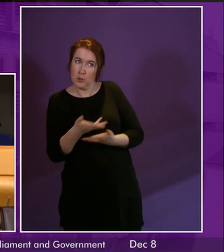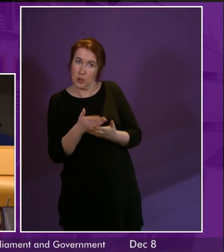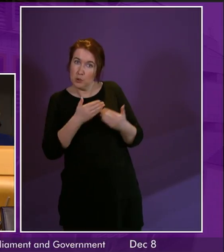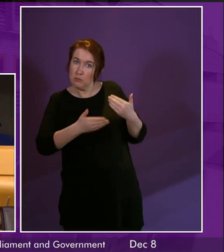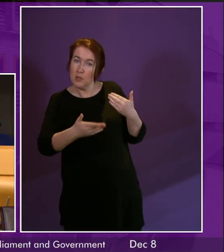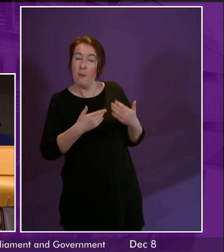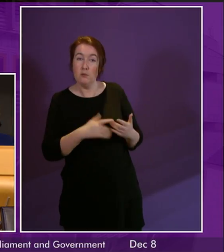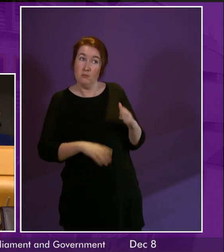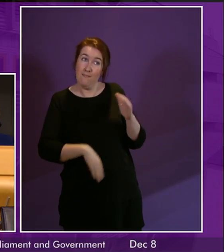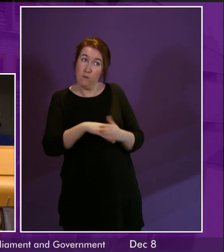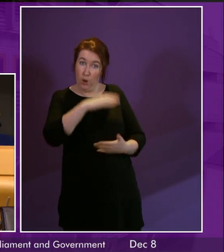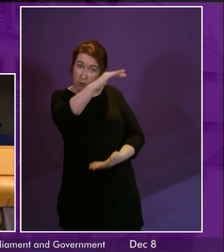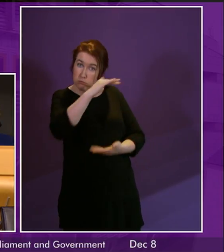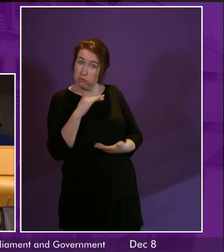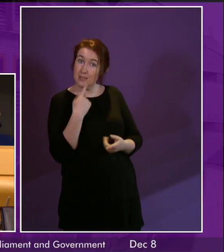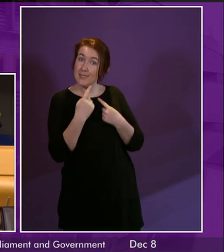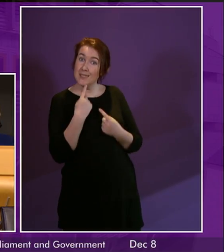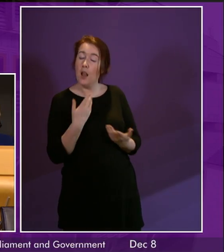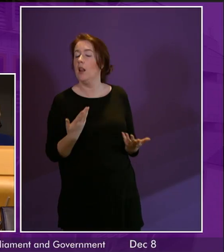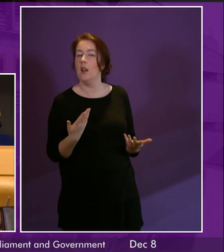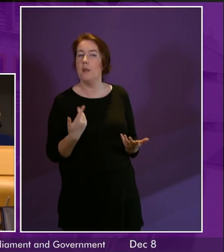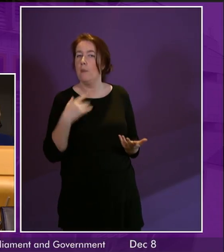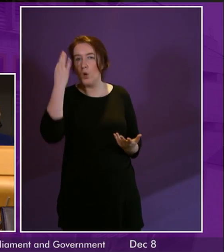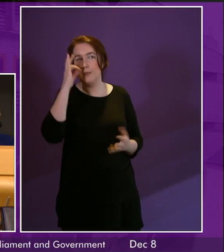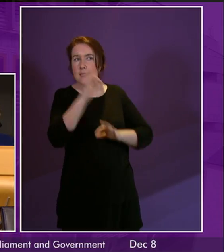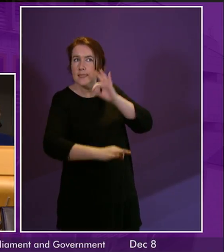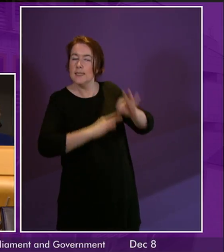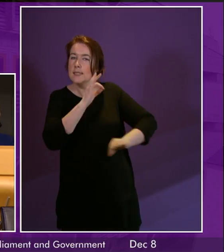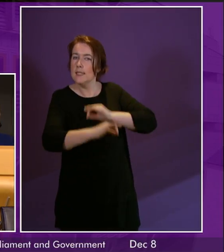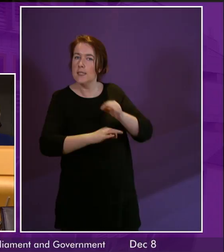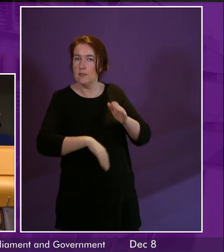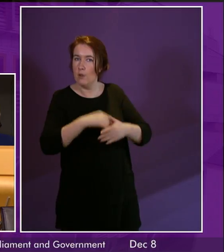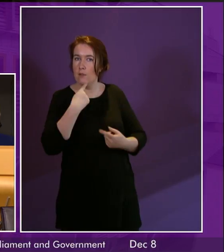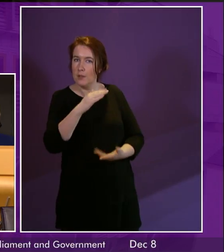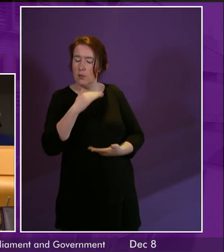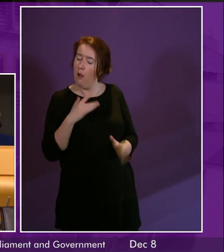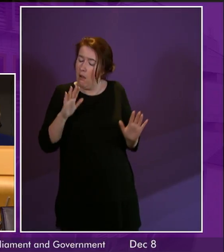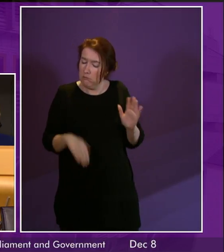way, but no real detail despite committee questioning. Now,